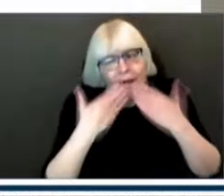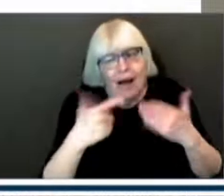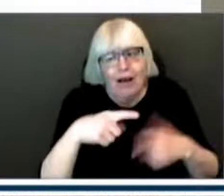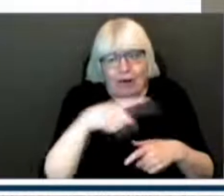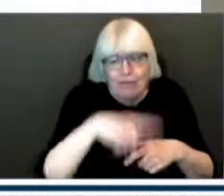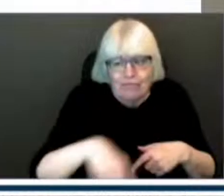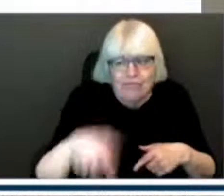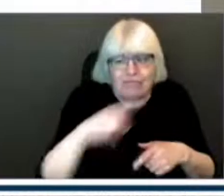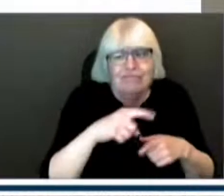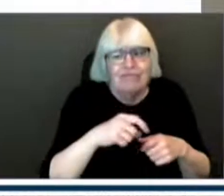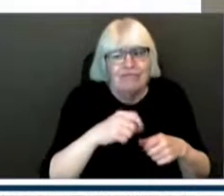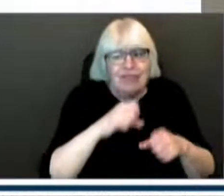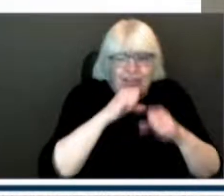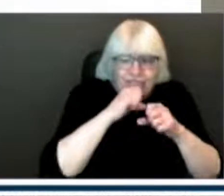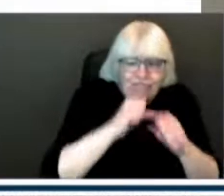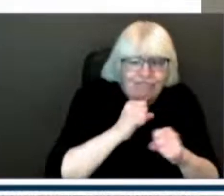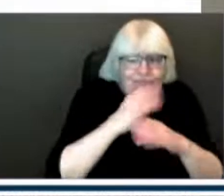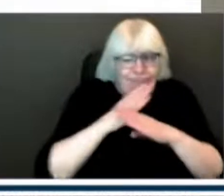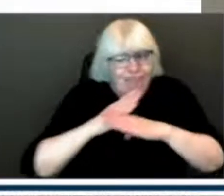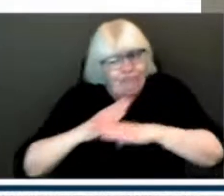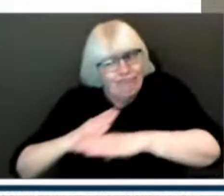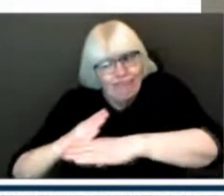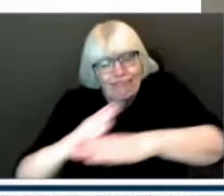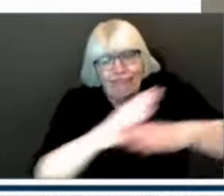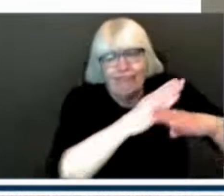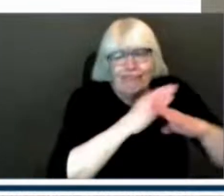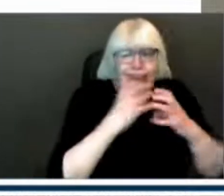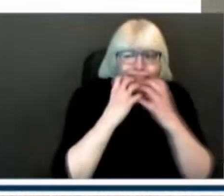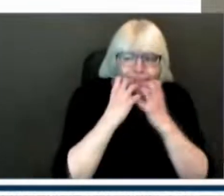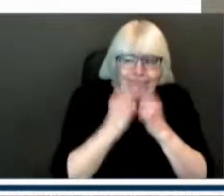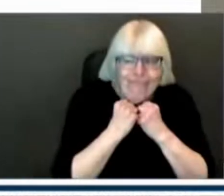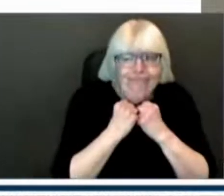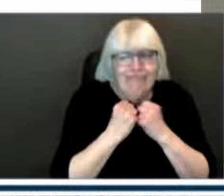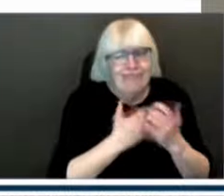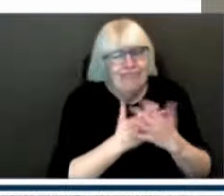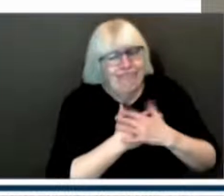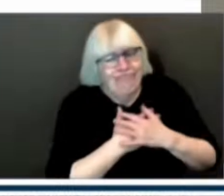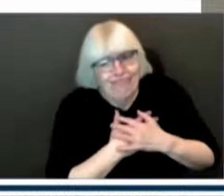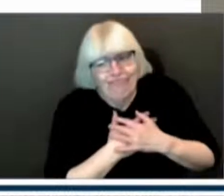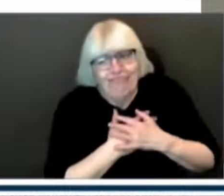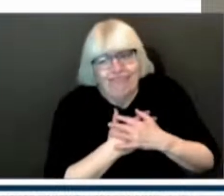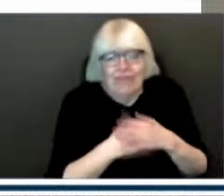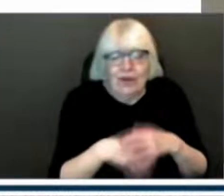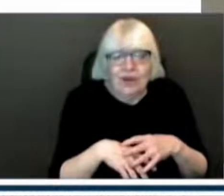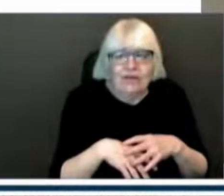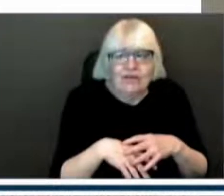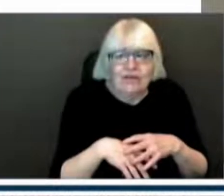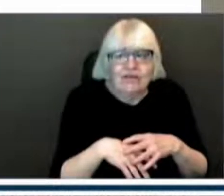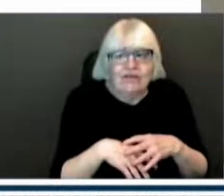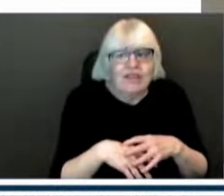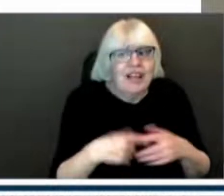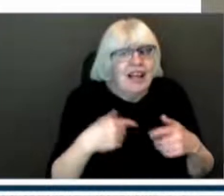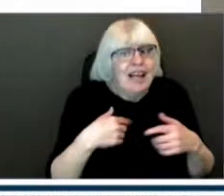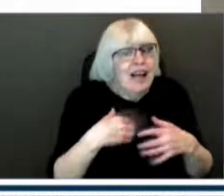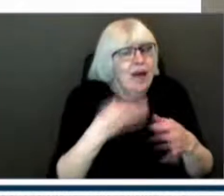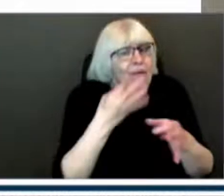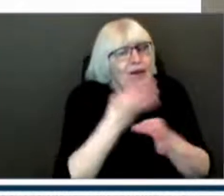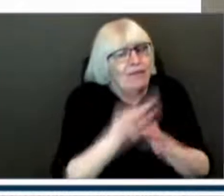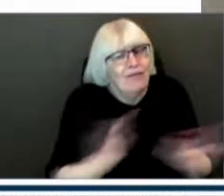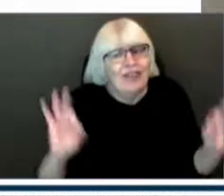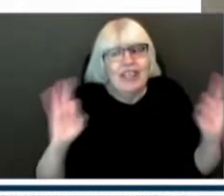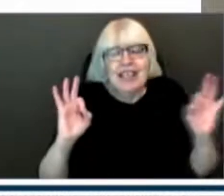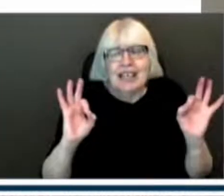other. True shared freedom comes from love, caring, and compassion, not